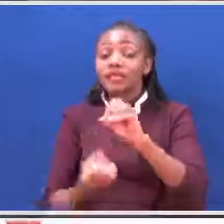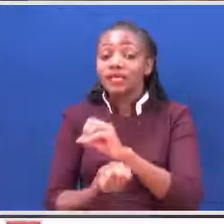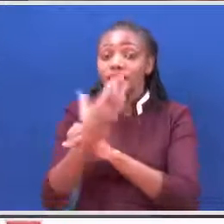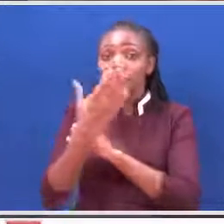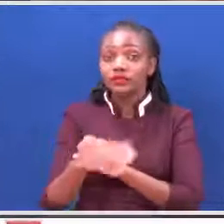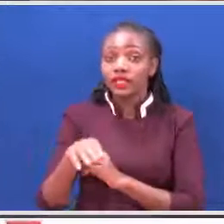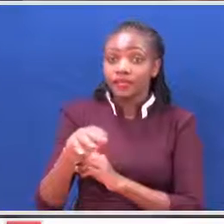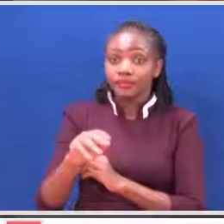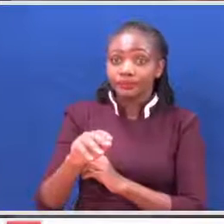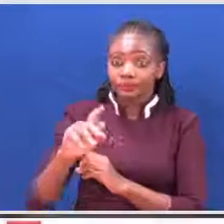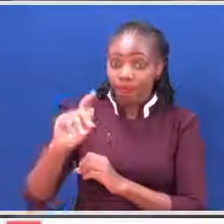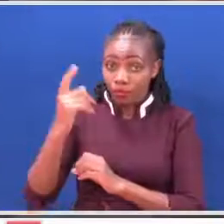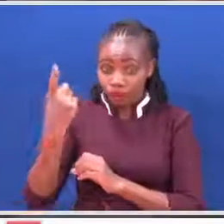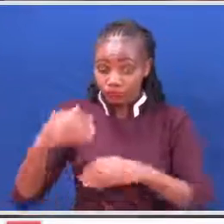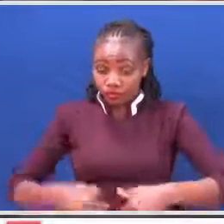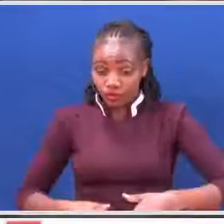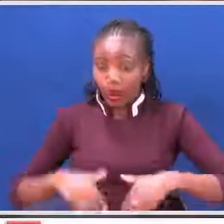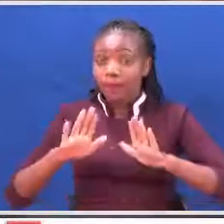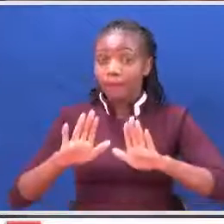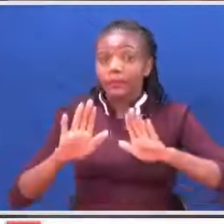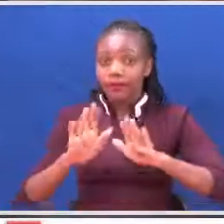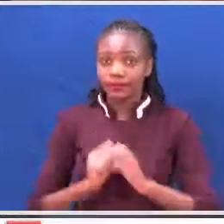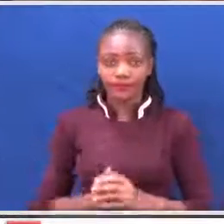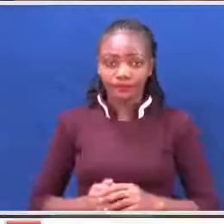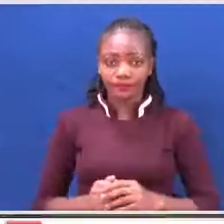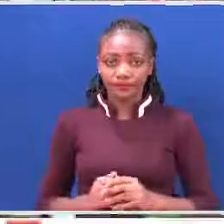the Kenya Ni Mimi Youth Campaign.